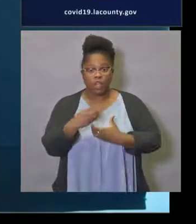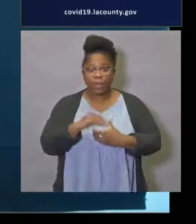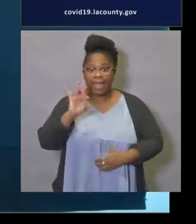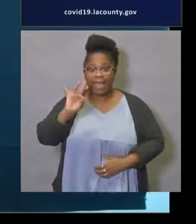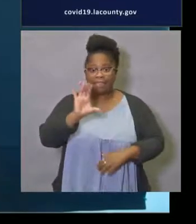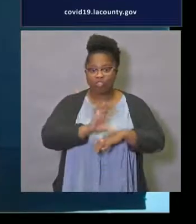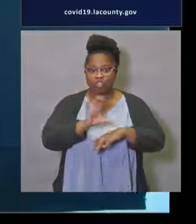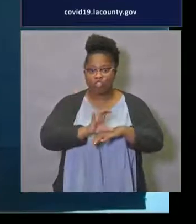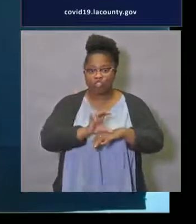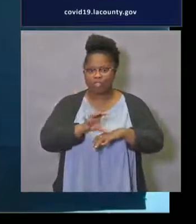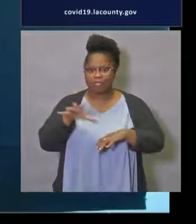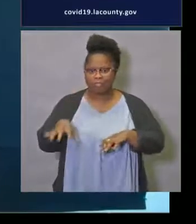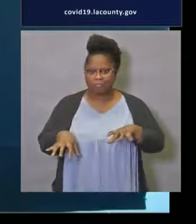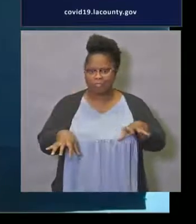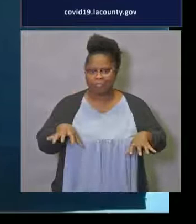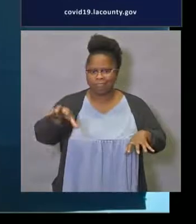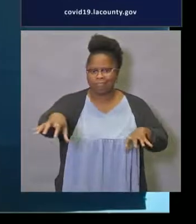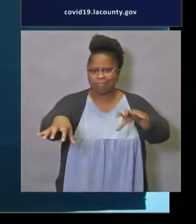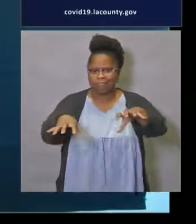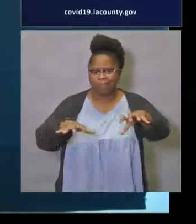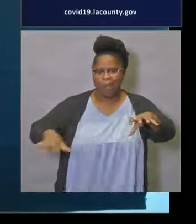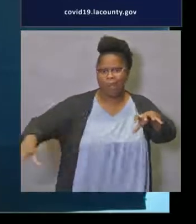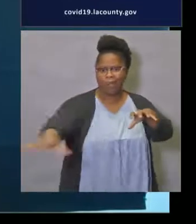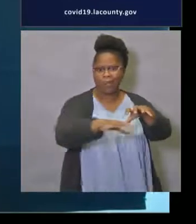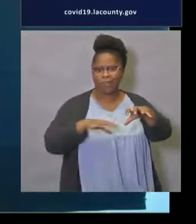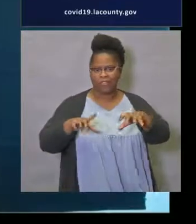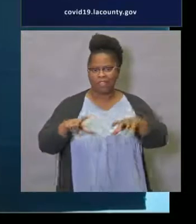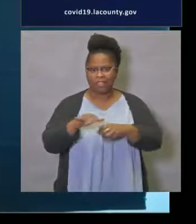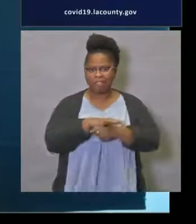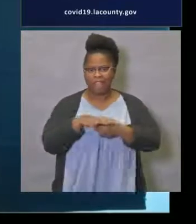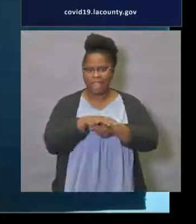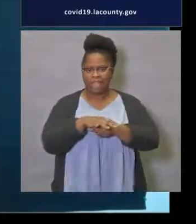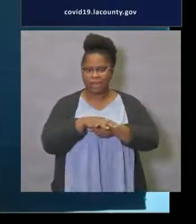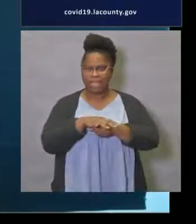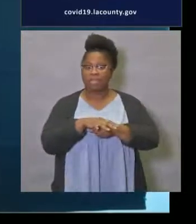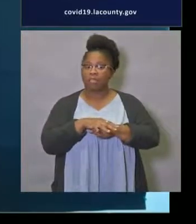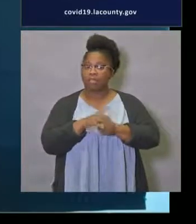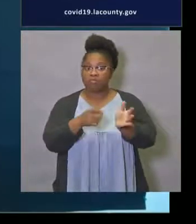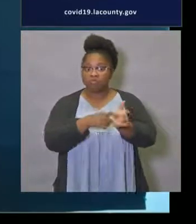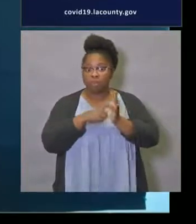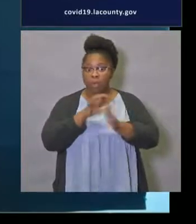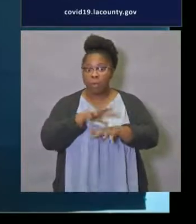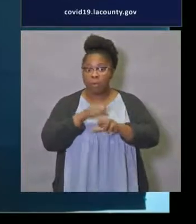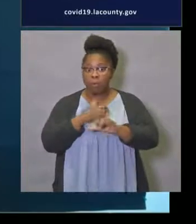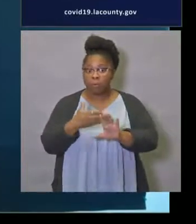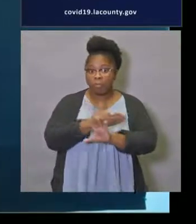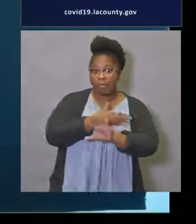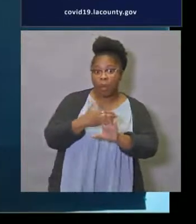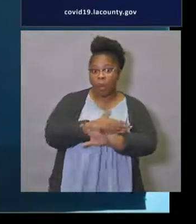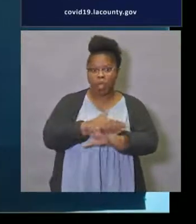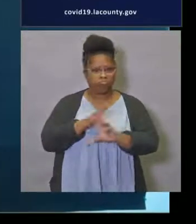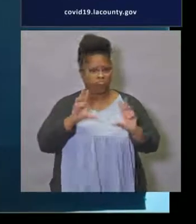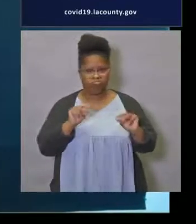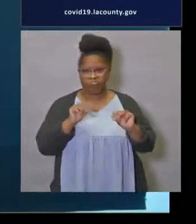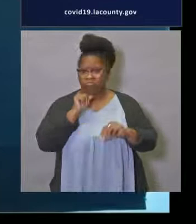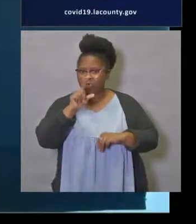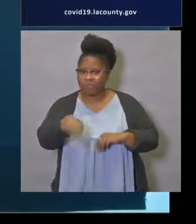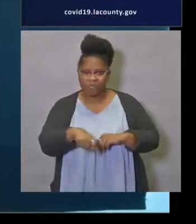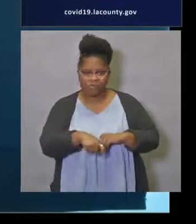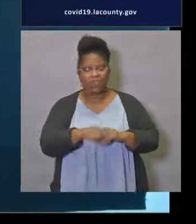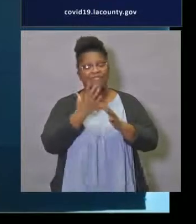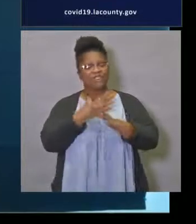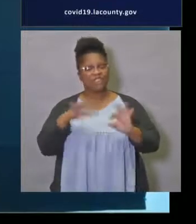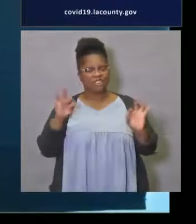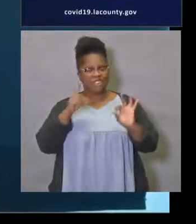are located across Los Angeles County. The sites do not require an appointment ahead of time and are completely free of charge for anyone